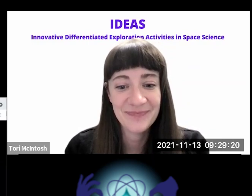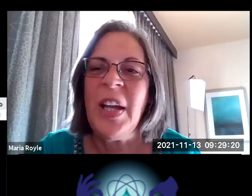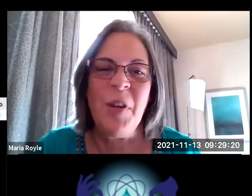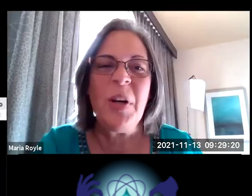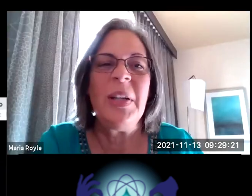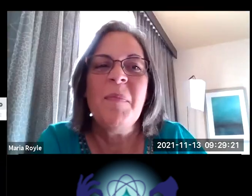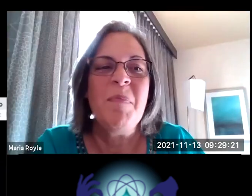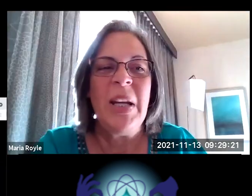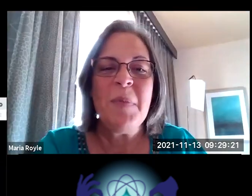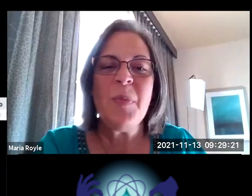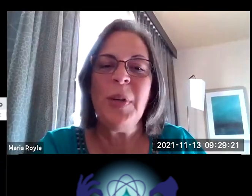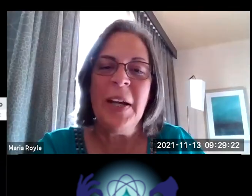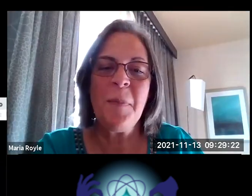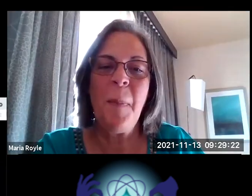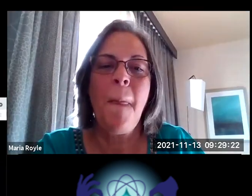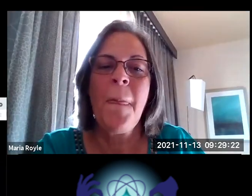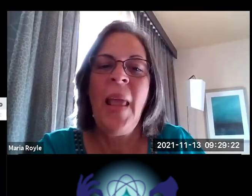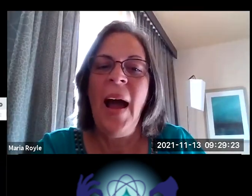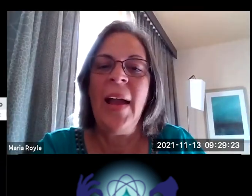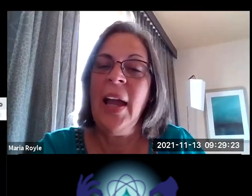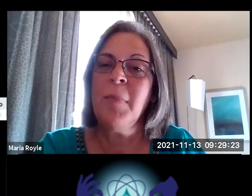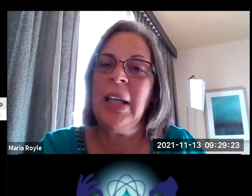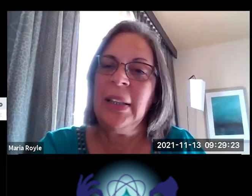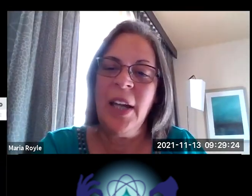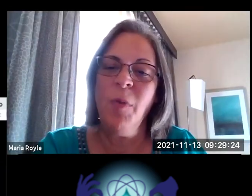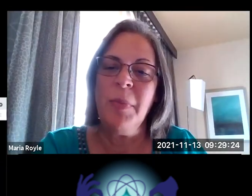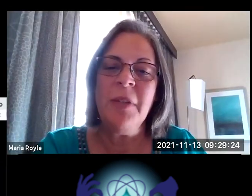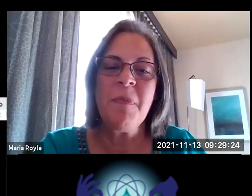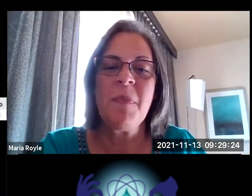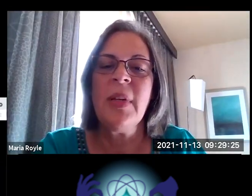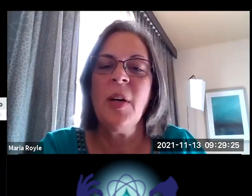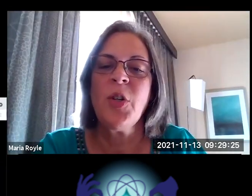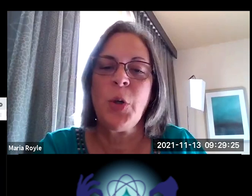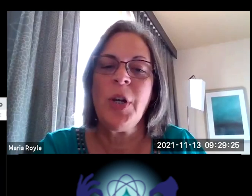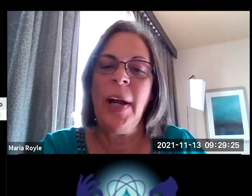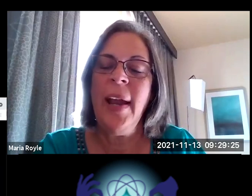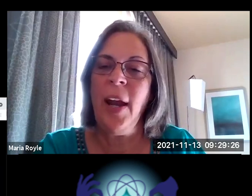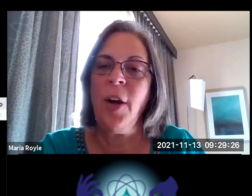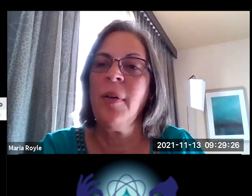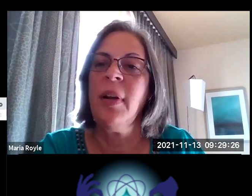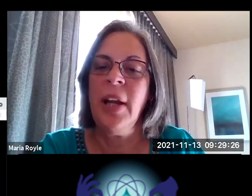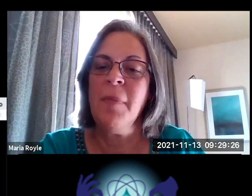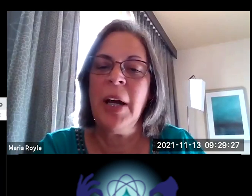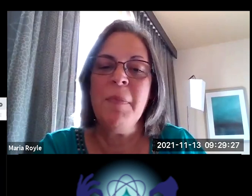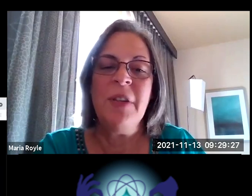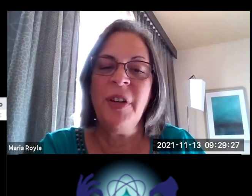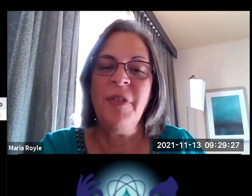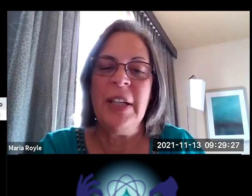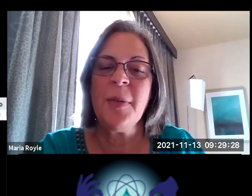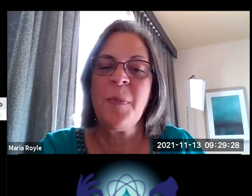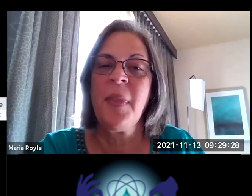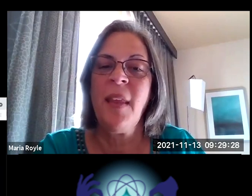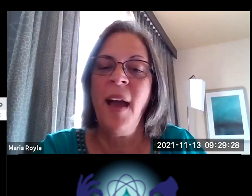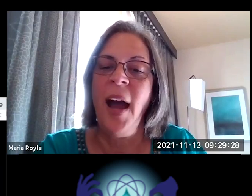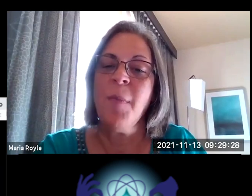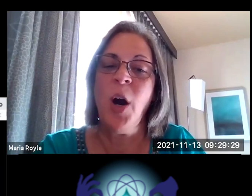Good morning, everyone. My name is Maria. I am a Latina woman, short gray hair, in my